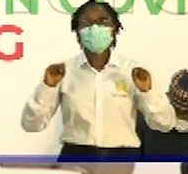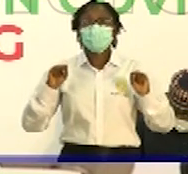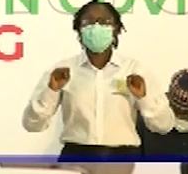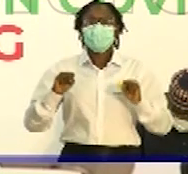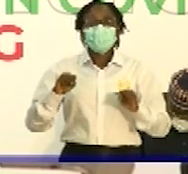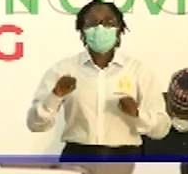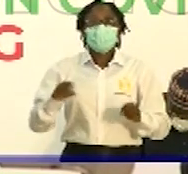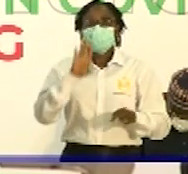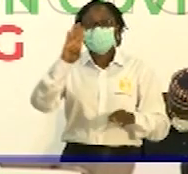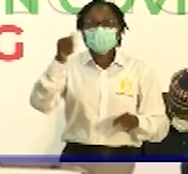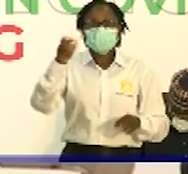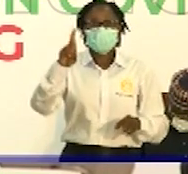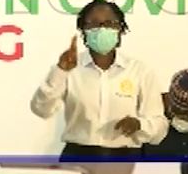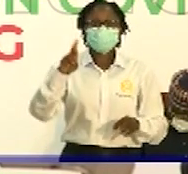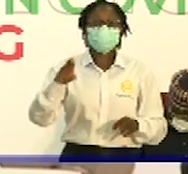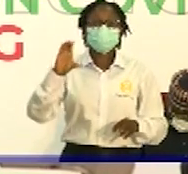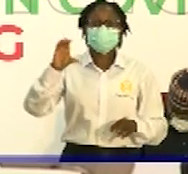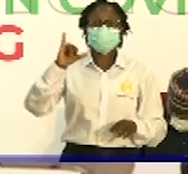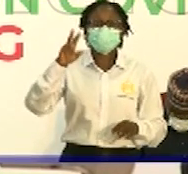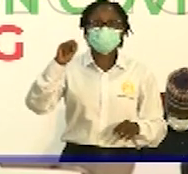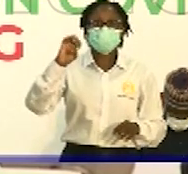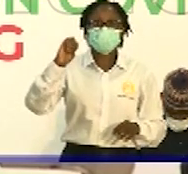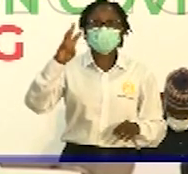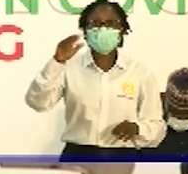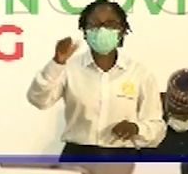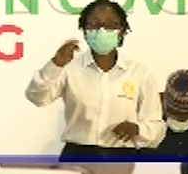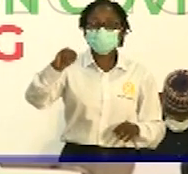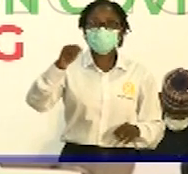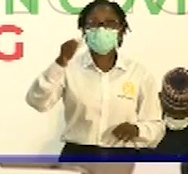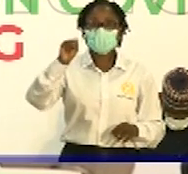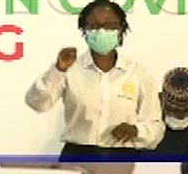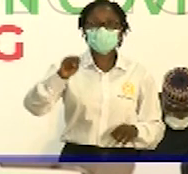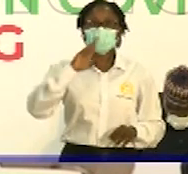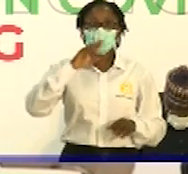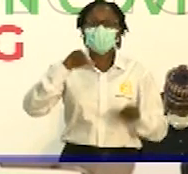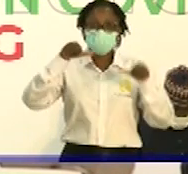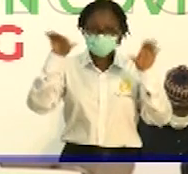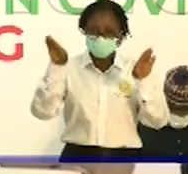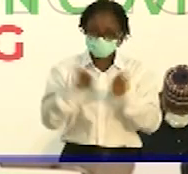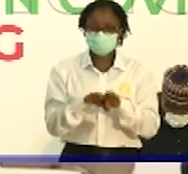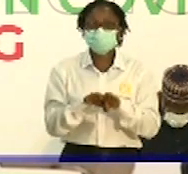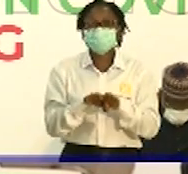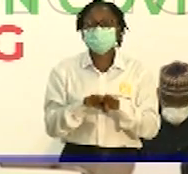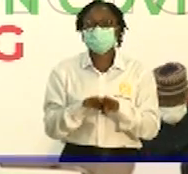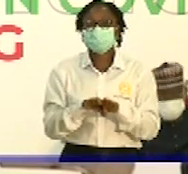bars, gyms, cinemas, clubs, and event centers must remain closed.